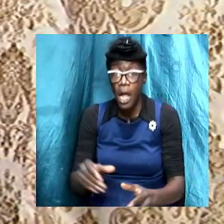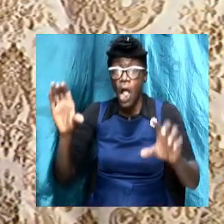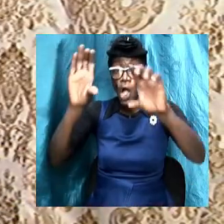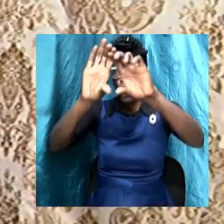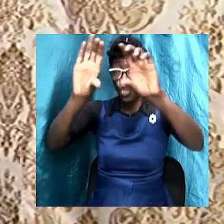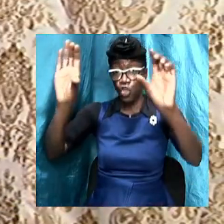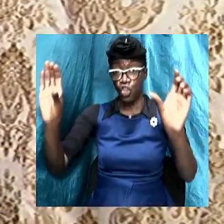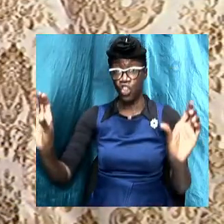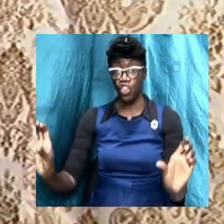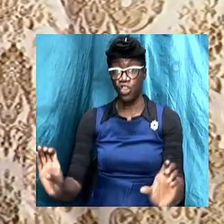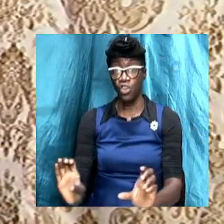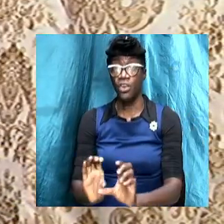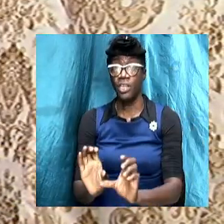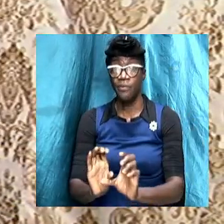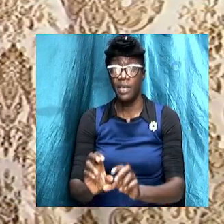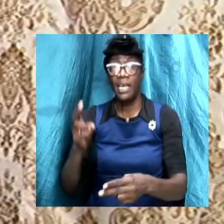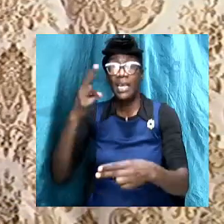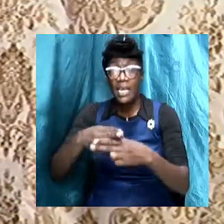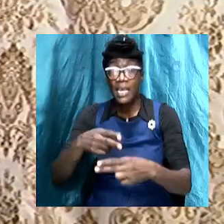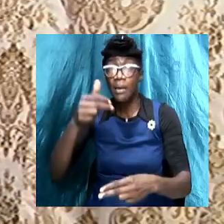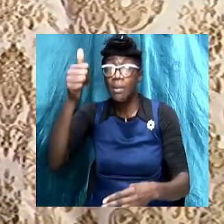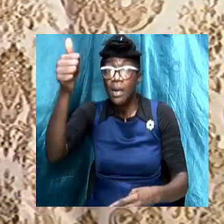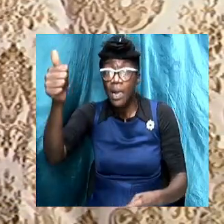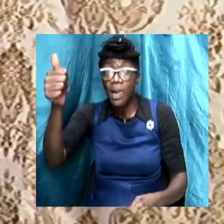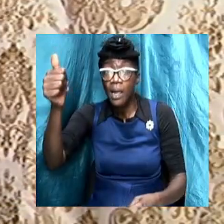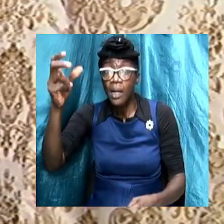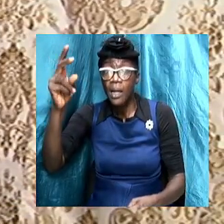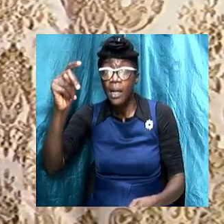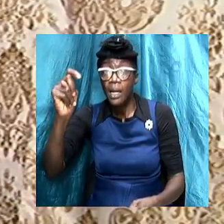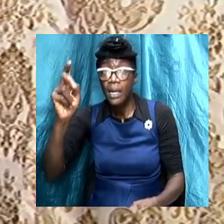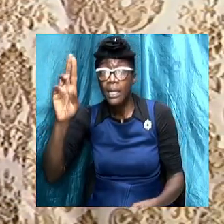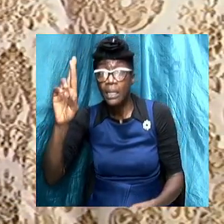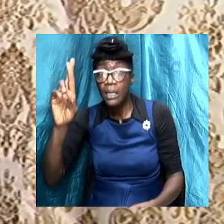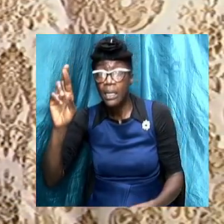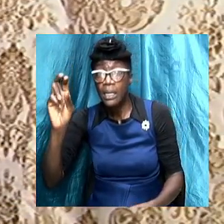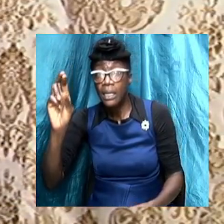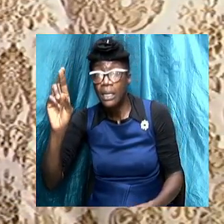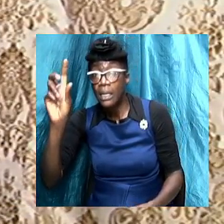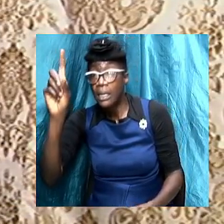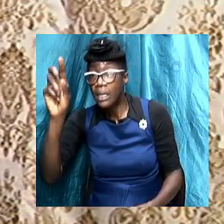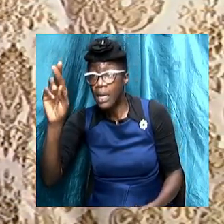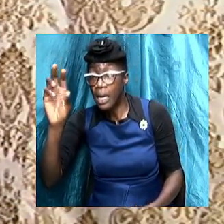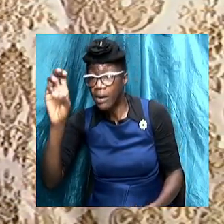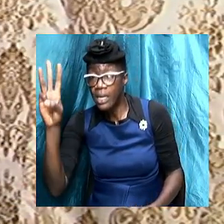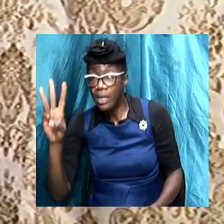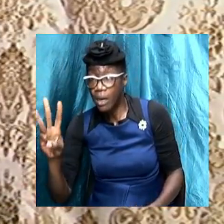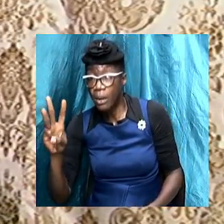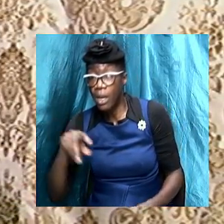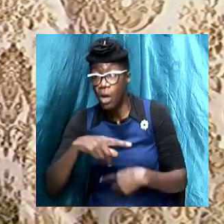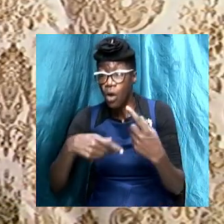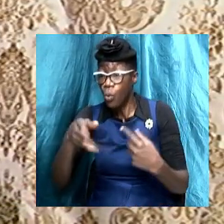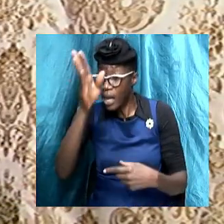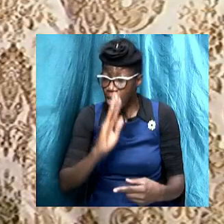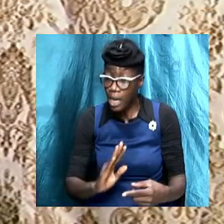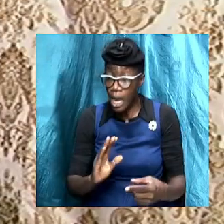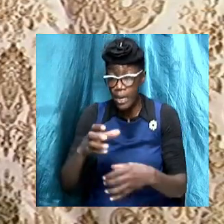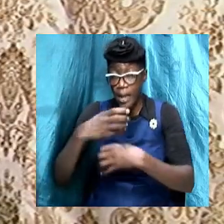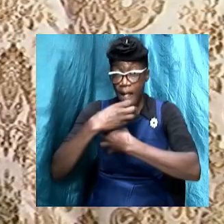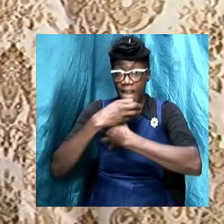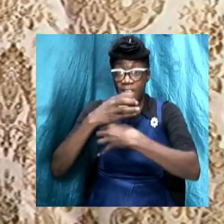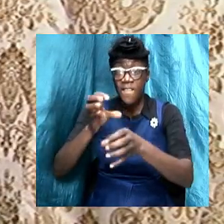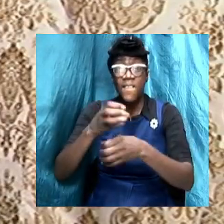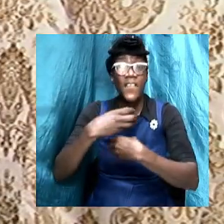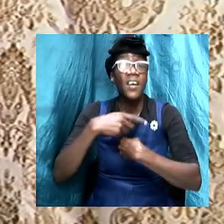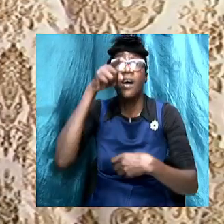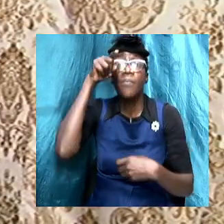my parents decided my name would have been Andrew. Can I tell you something? When God formed you, no matter what the devil say you are, he